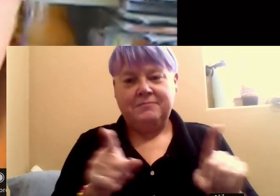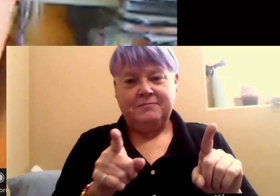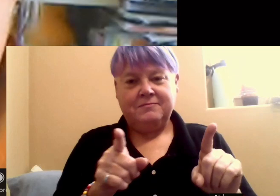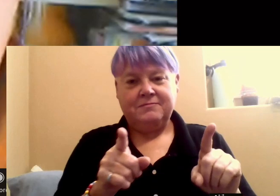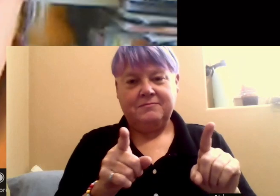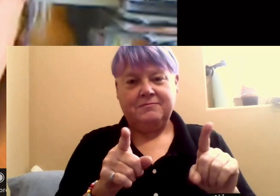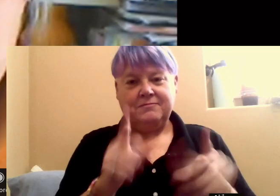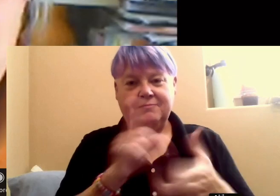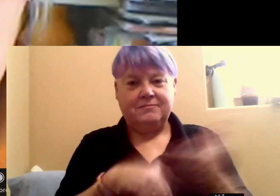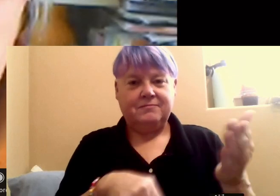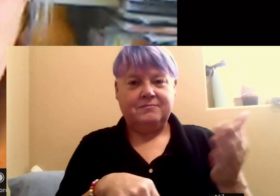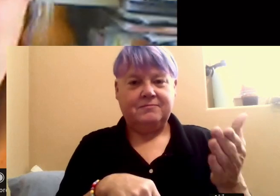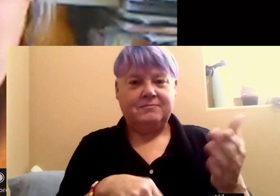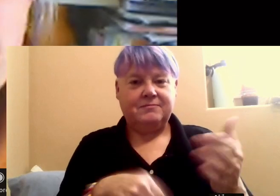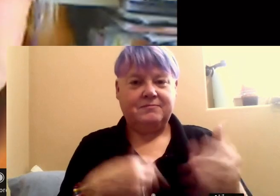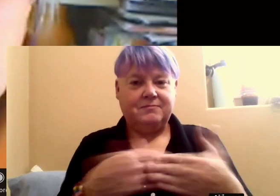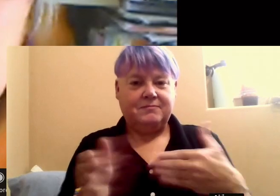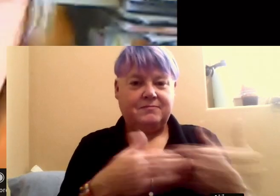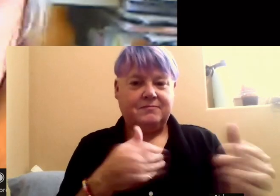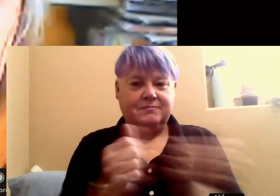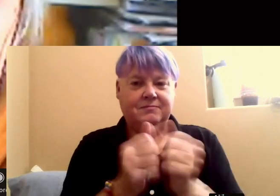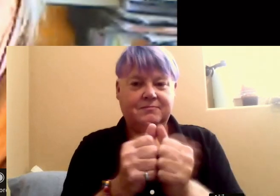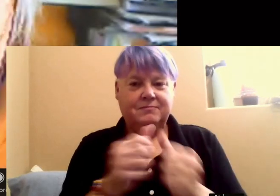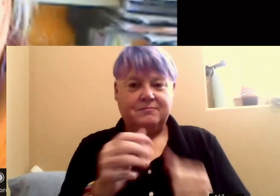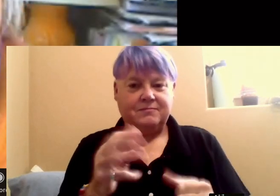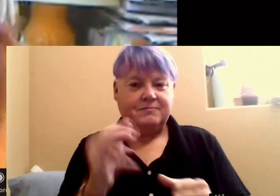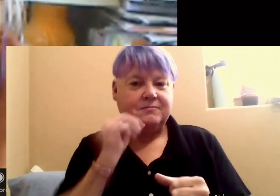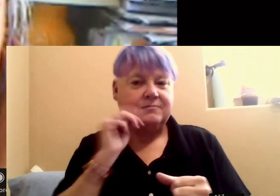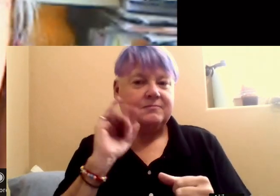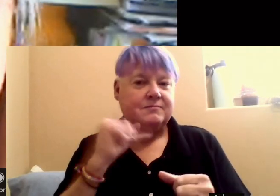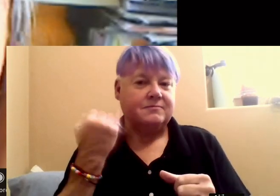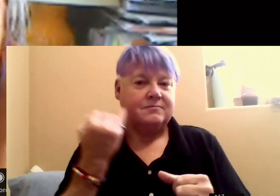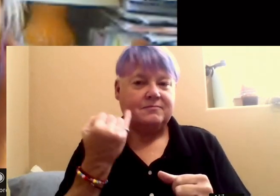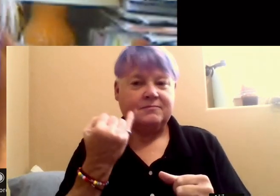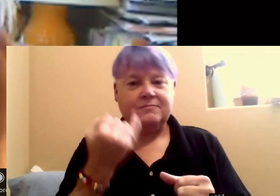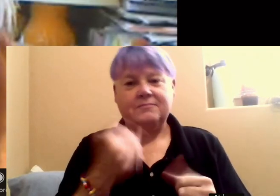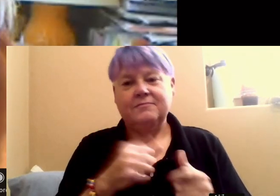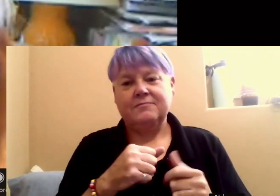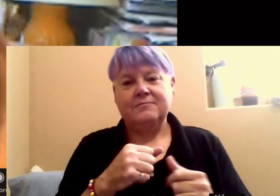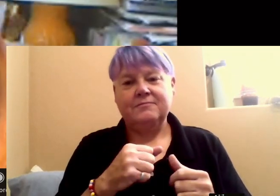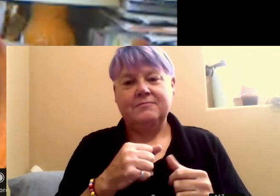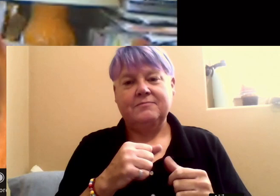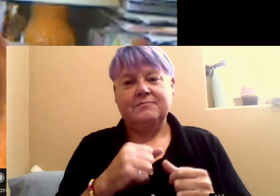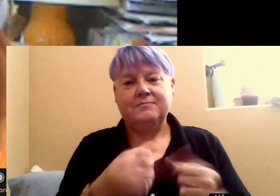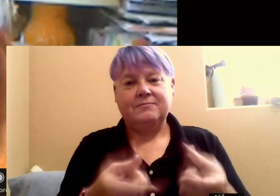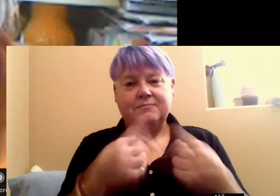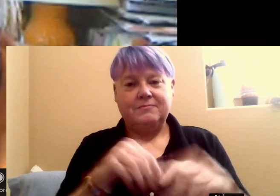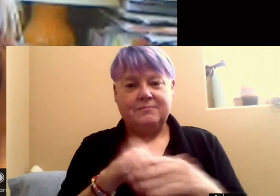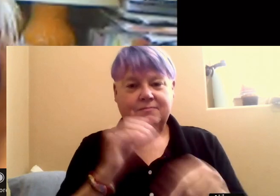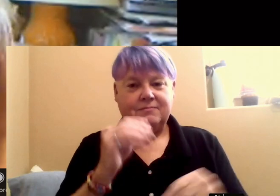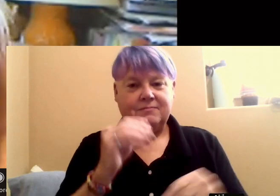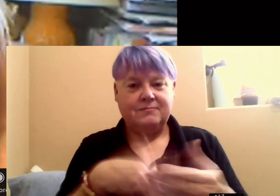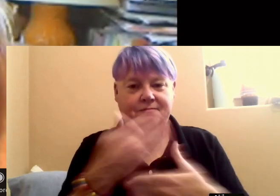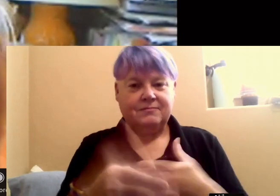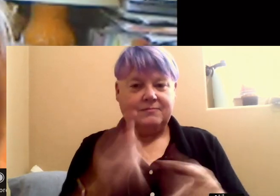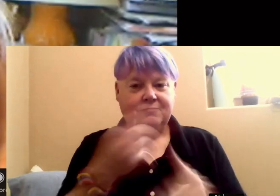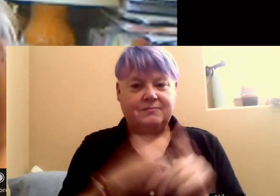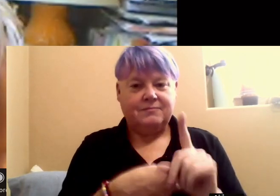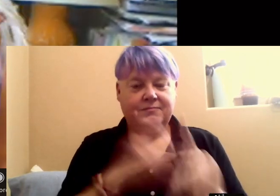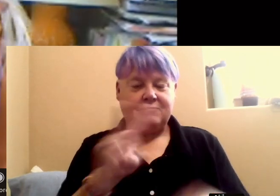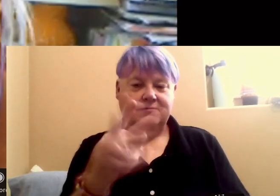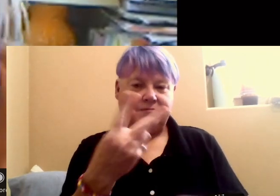the Matter with Mary Jane is coming out next month. And it's the second in the series